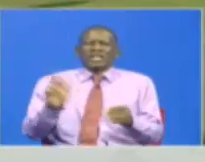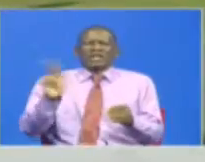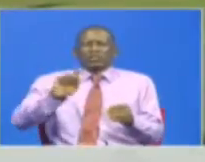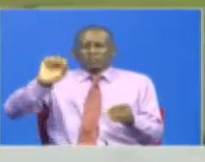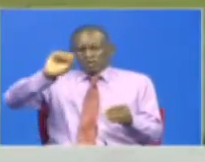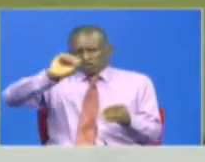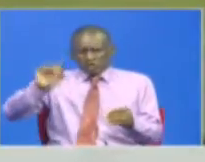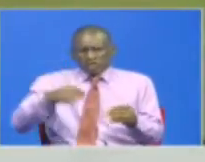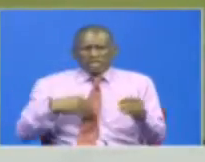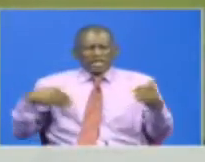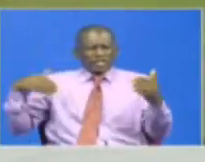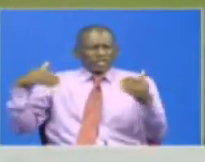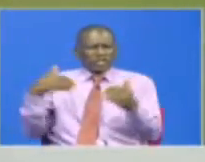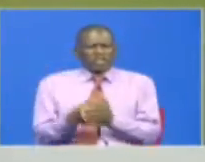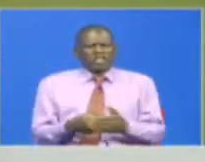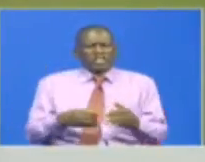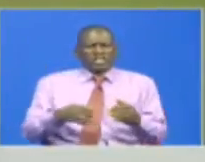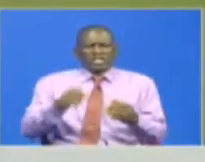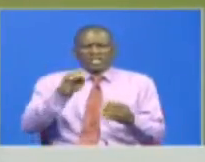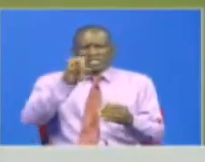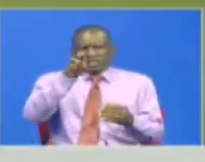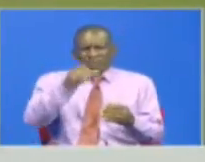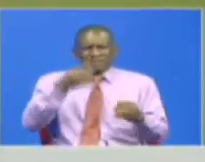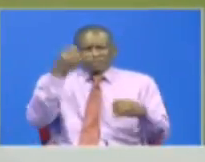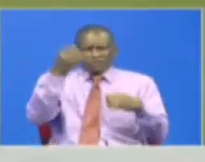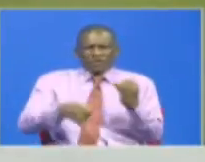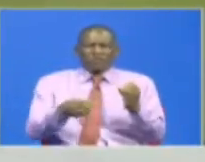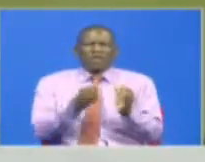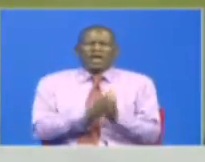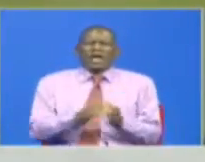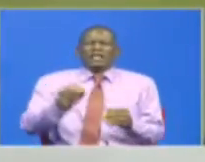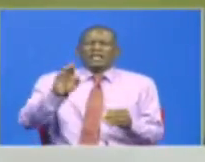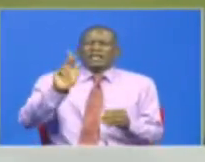the defending champions in the FKF Cup competition.